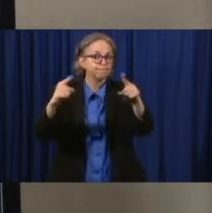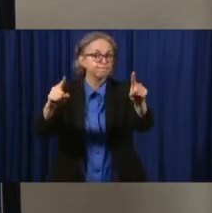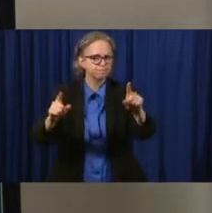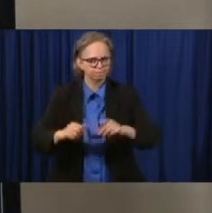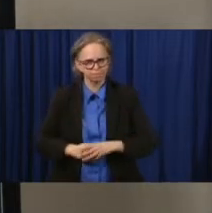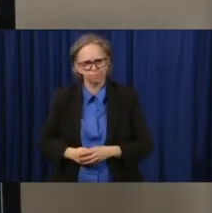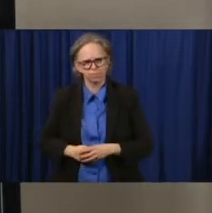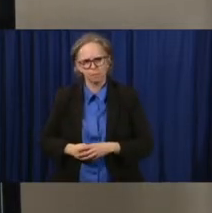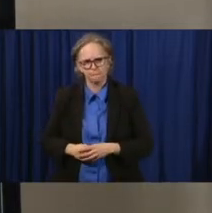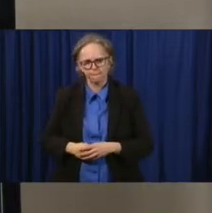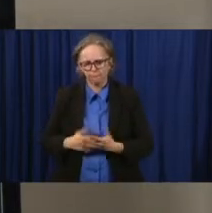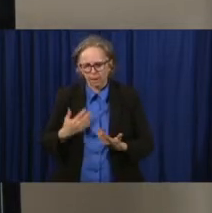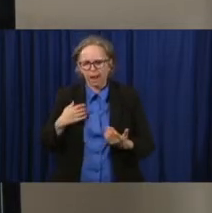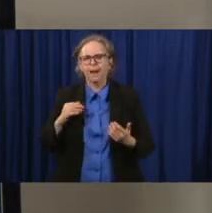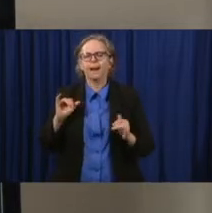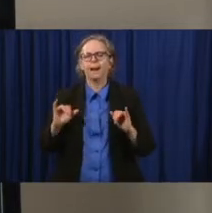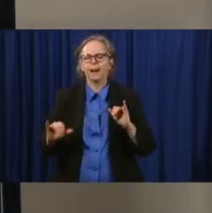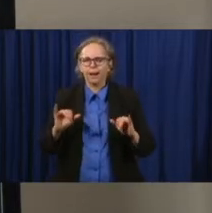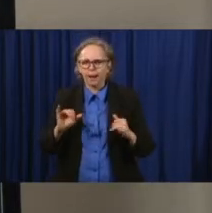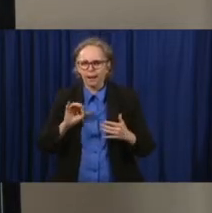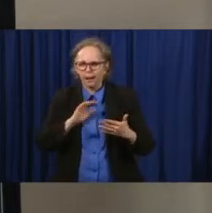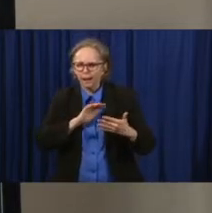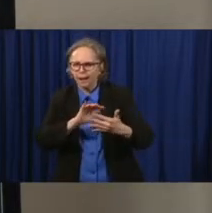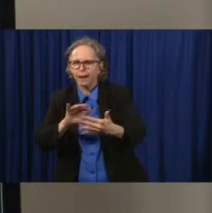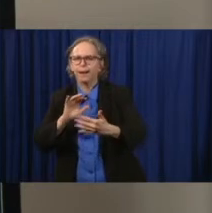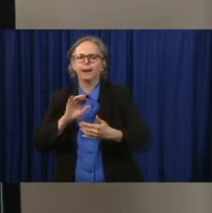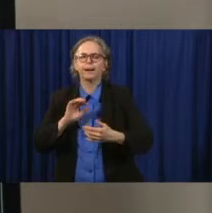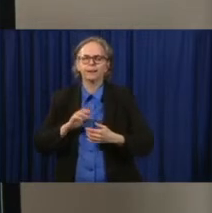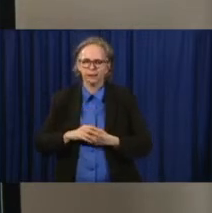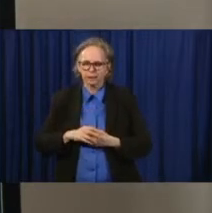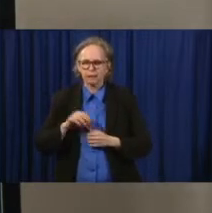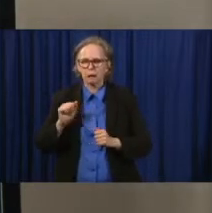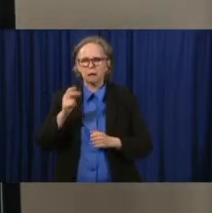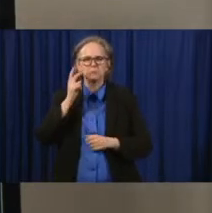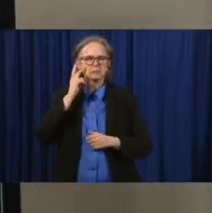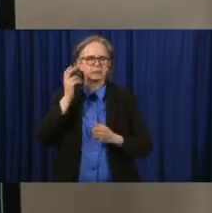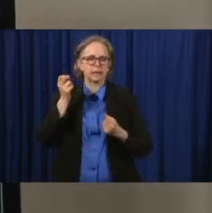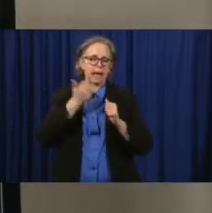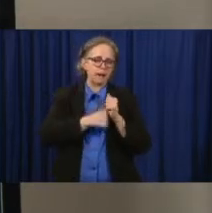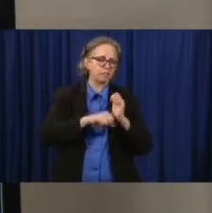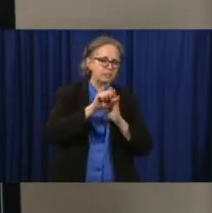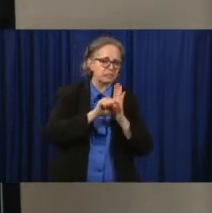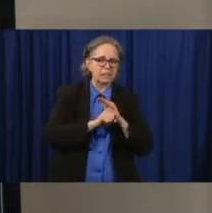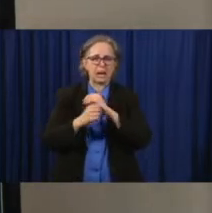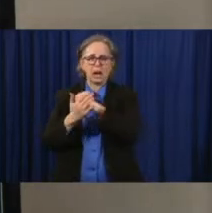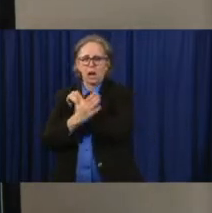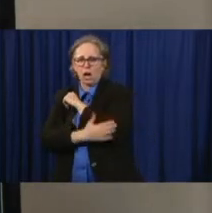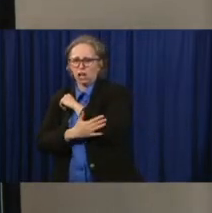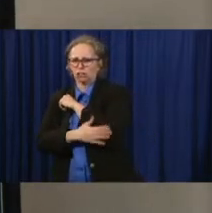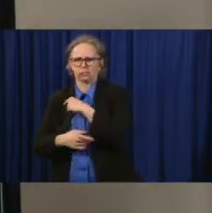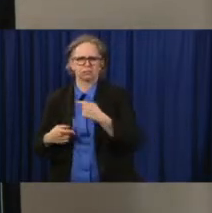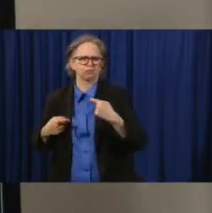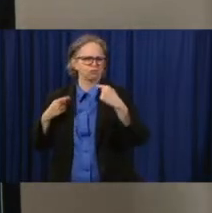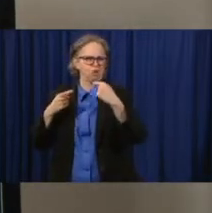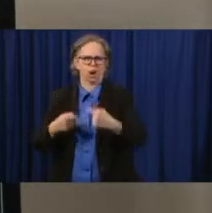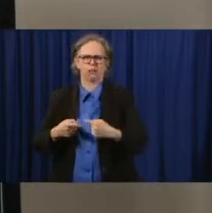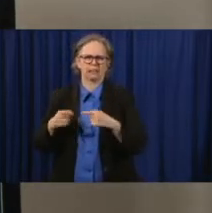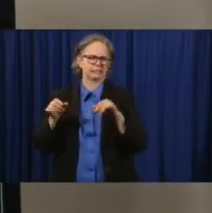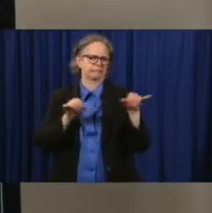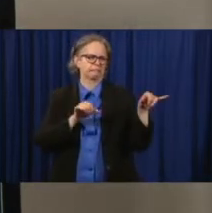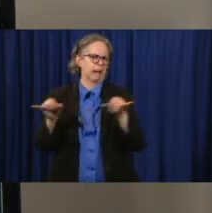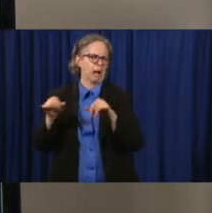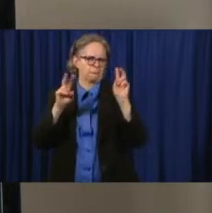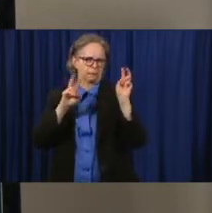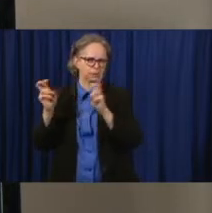and you can see every state is struggling with this. Every country is struggling with this. So each day, again, I think I'll review a number that we're following here